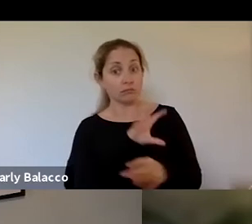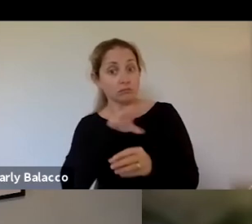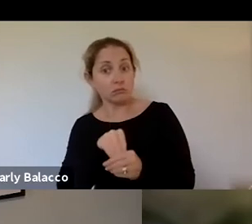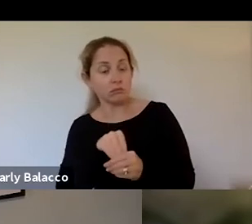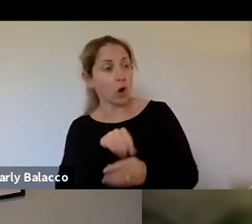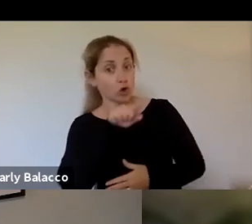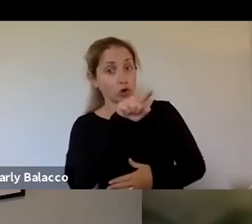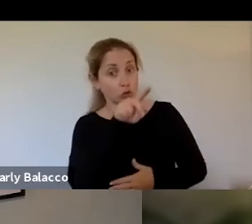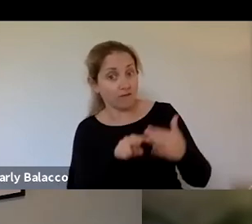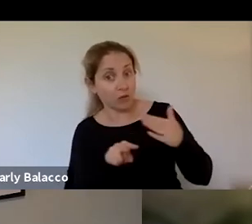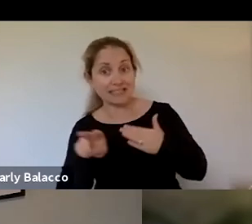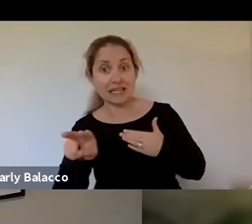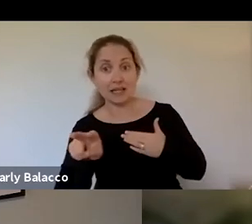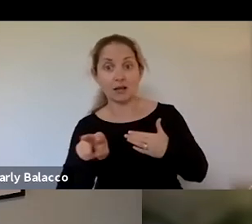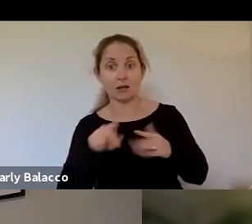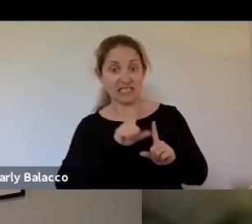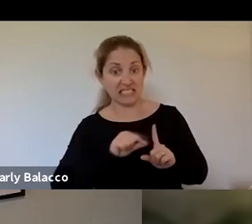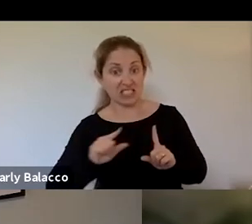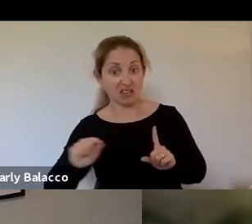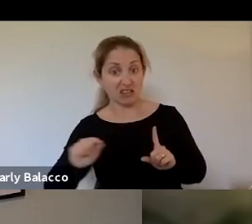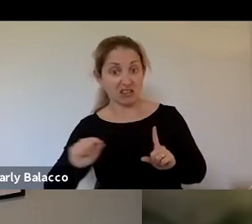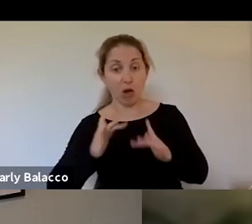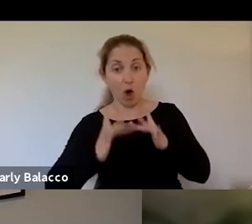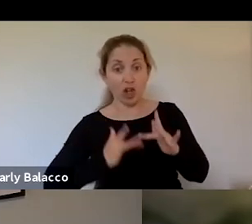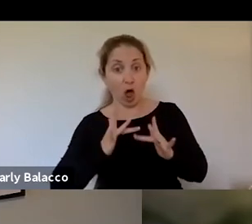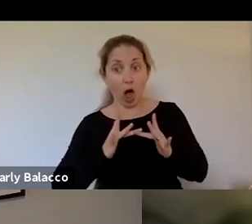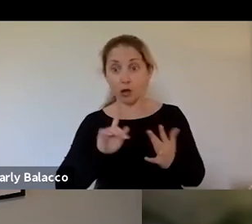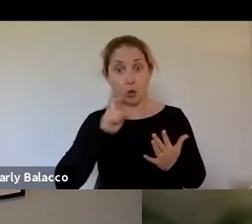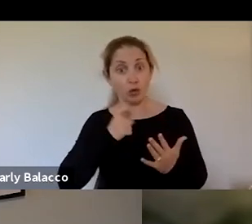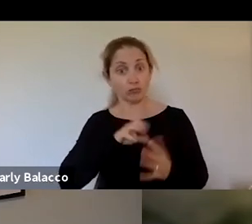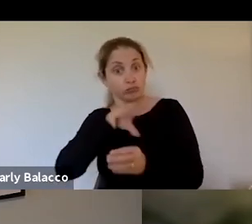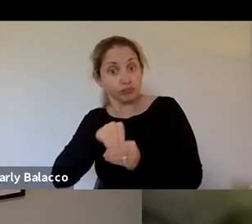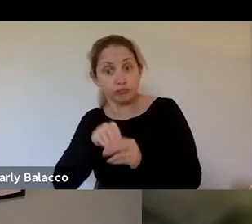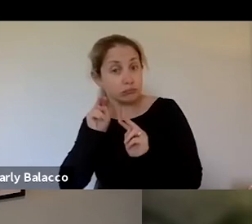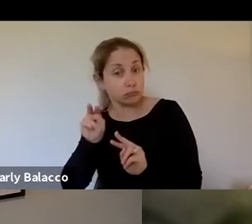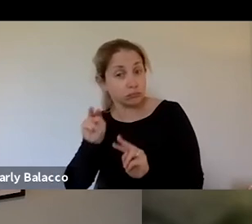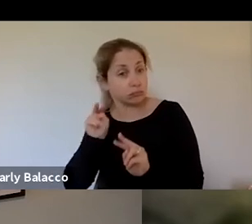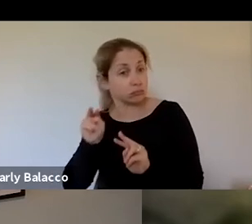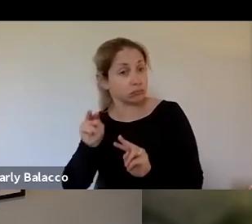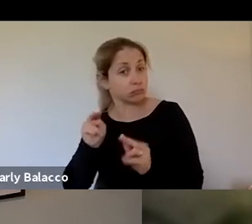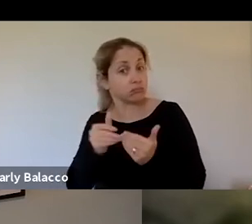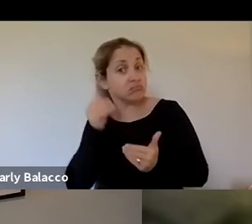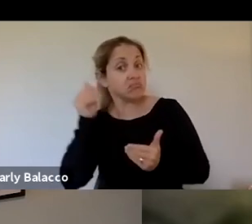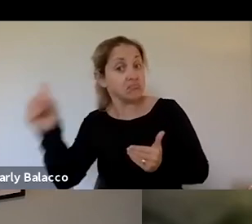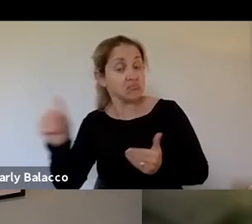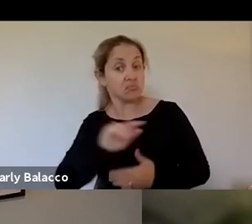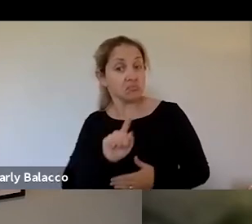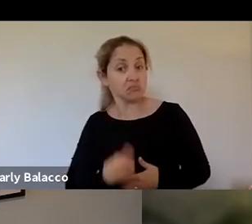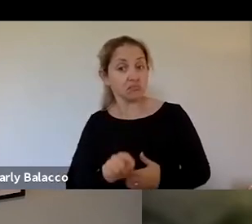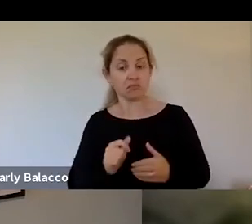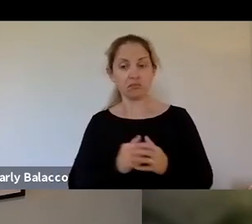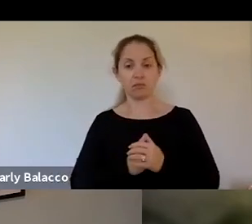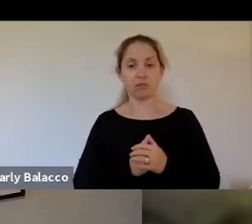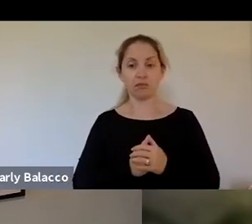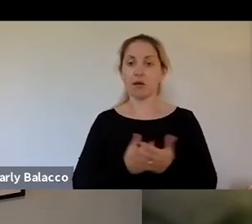foresee digital content playing a role in your life moving forward? And it's, you know, what people see or